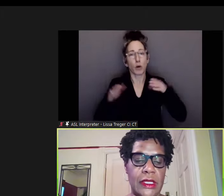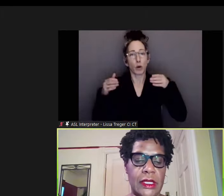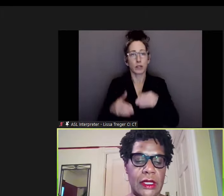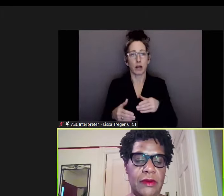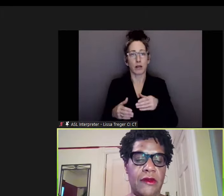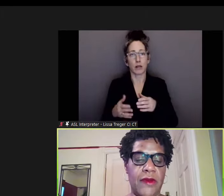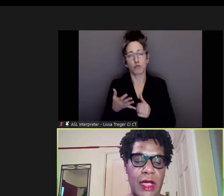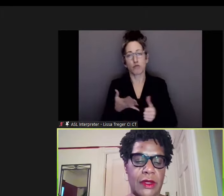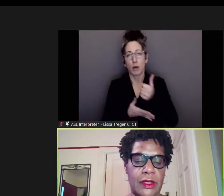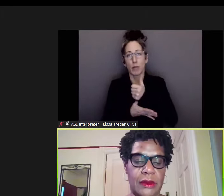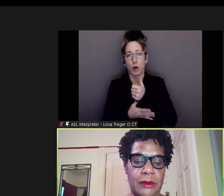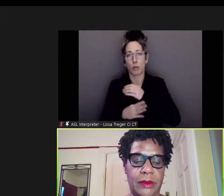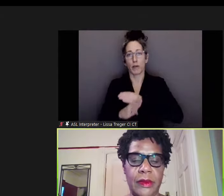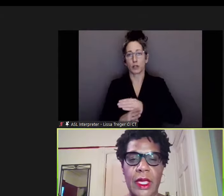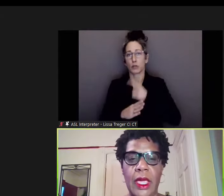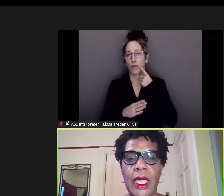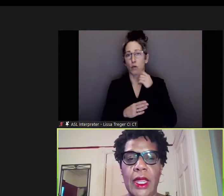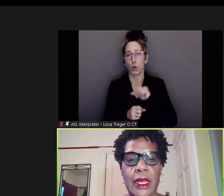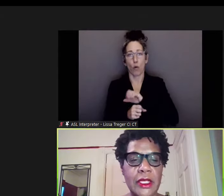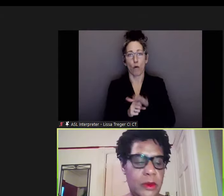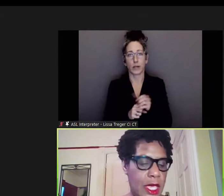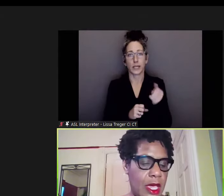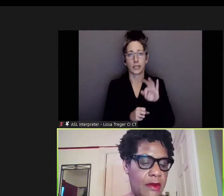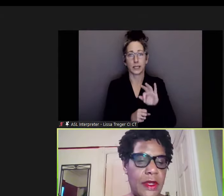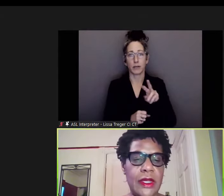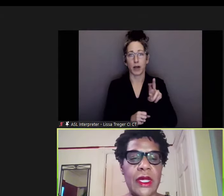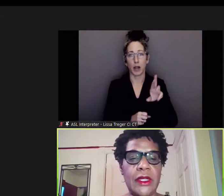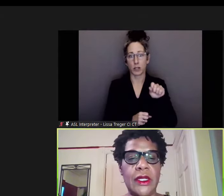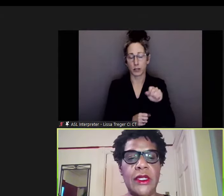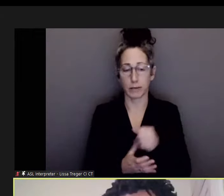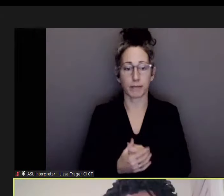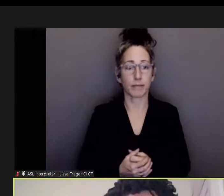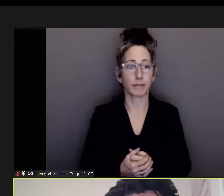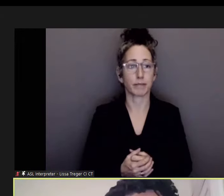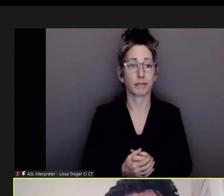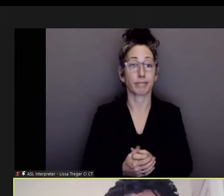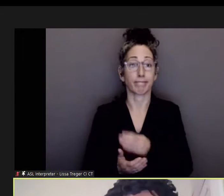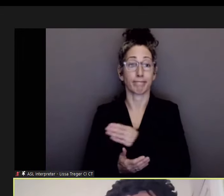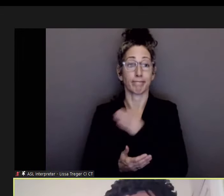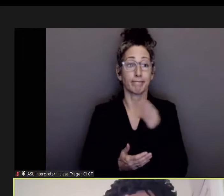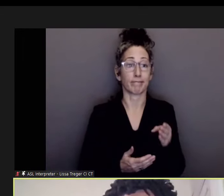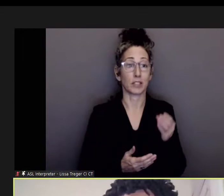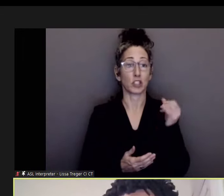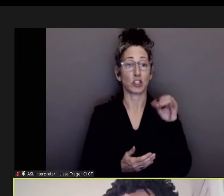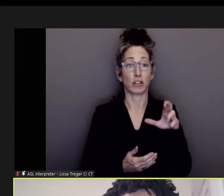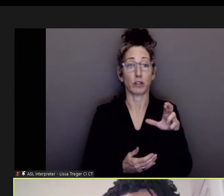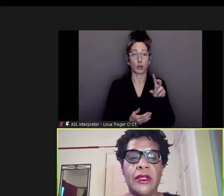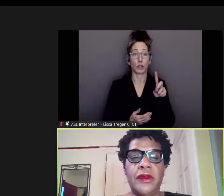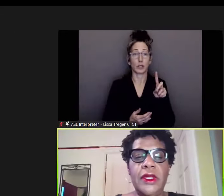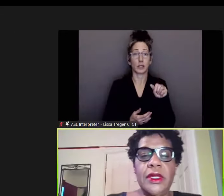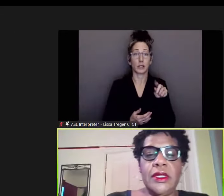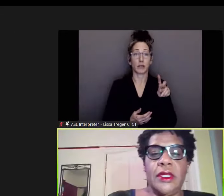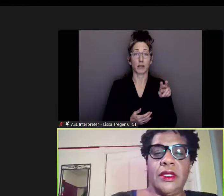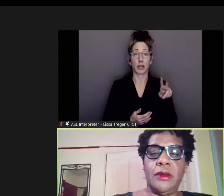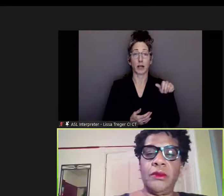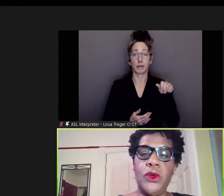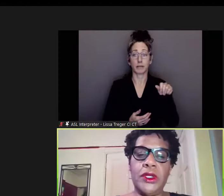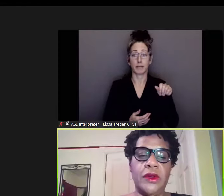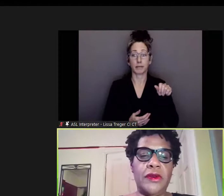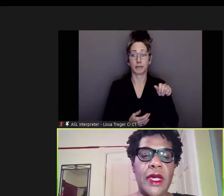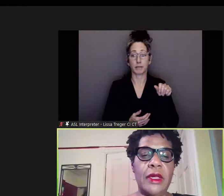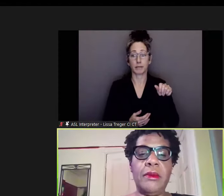of COVID-19 virus. Next, we have Dr. Jennifer Davila. Dr. Davila is